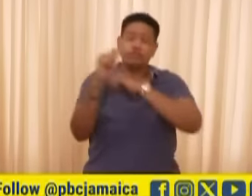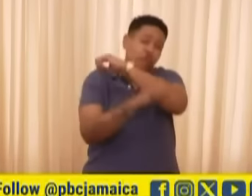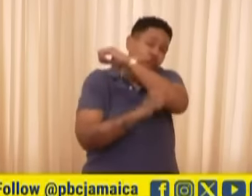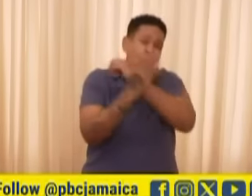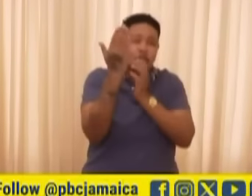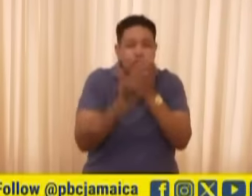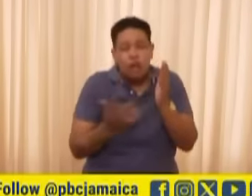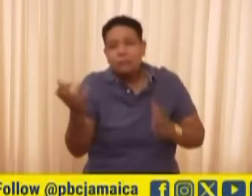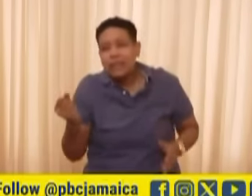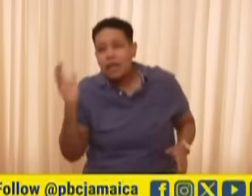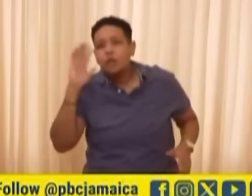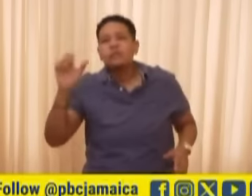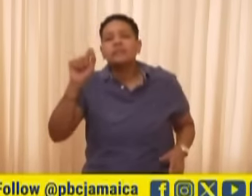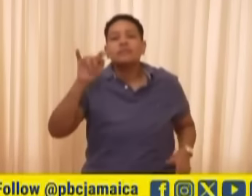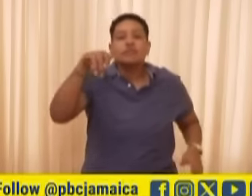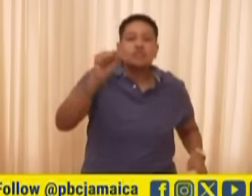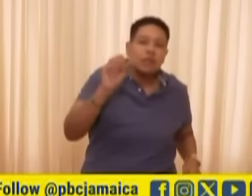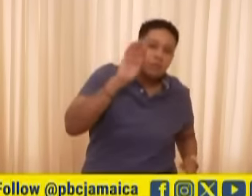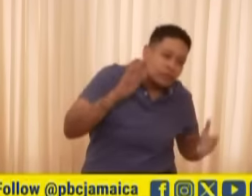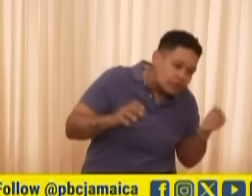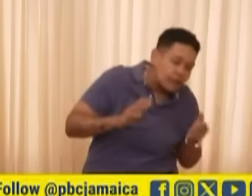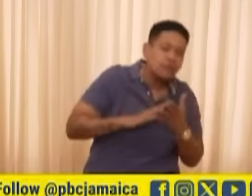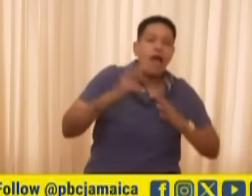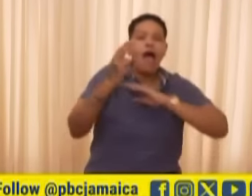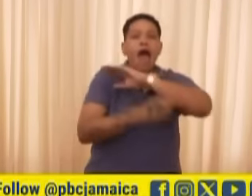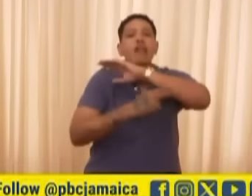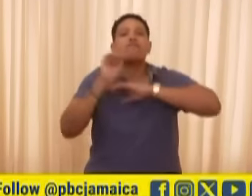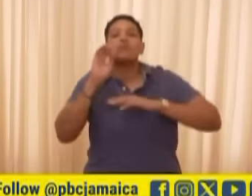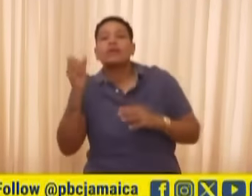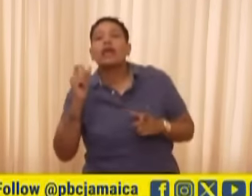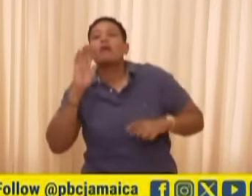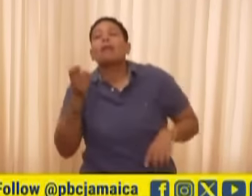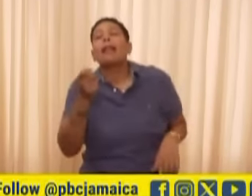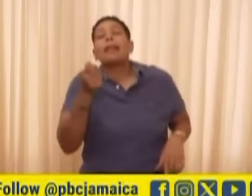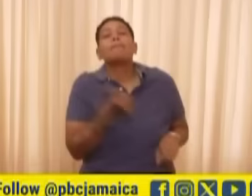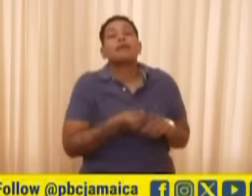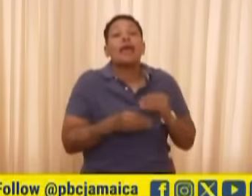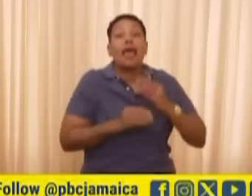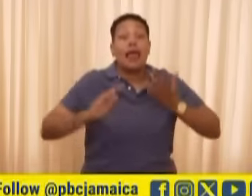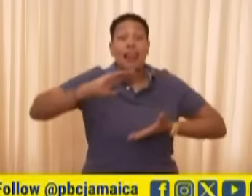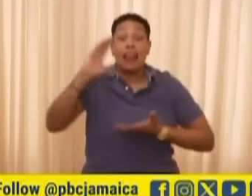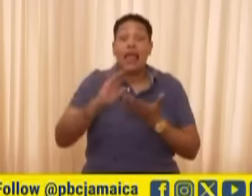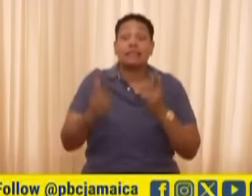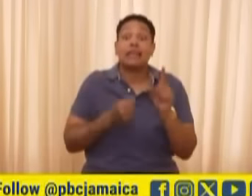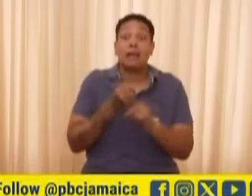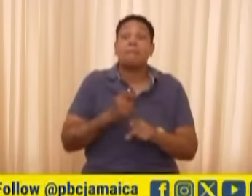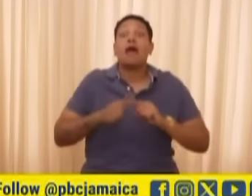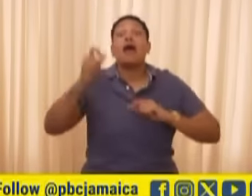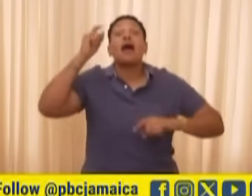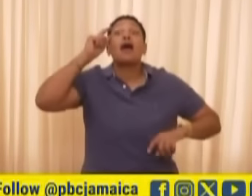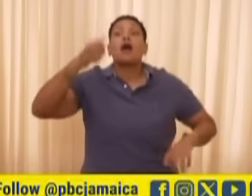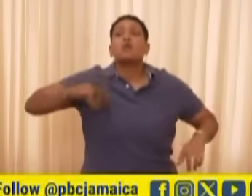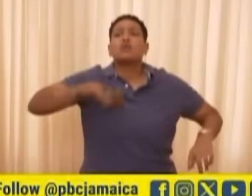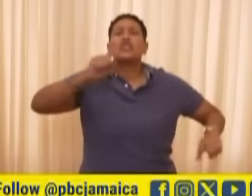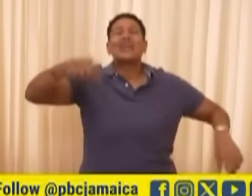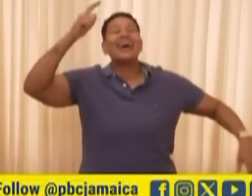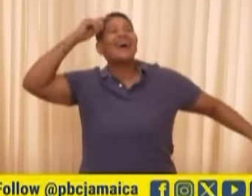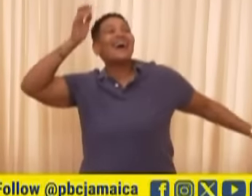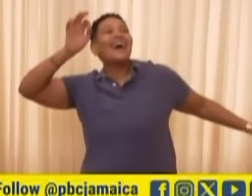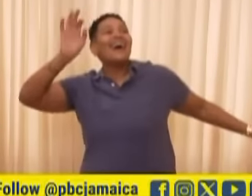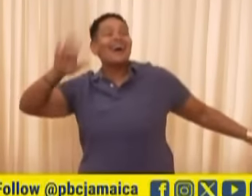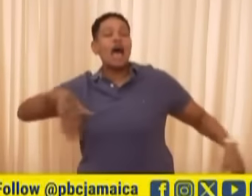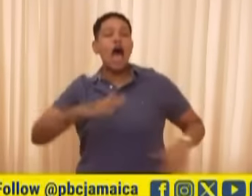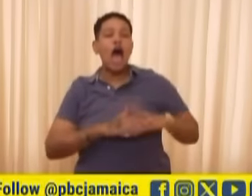Trelawney, St. James, and Hanover will probably be a little bit less impacted, but let's not take that